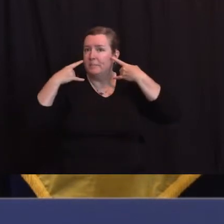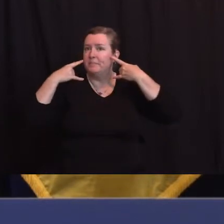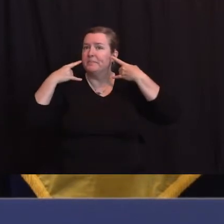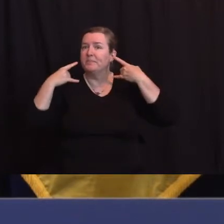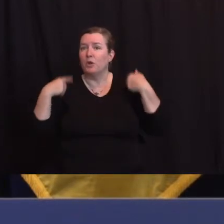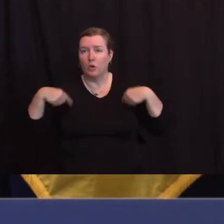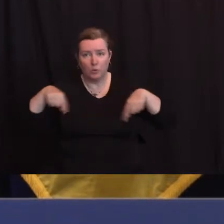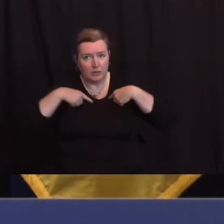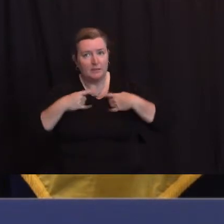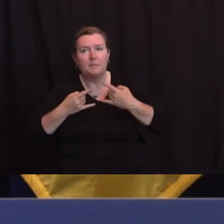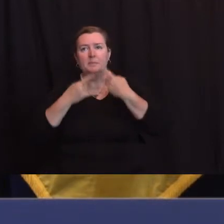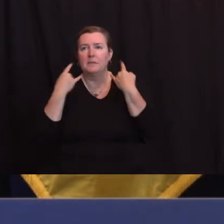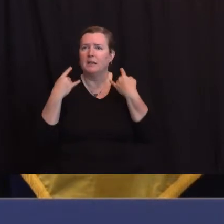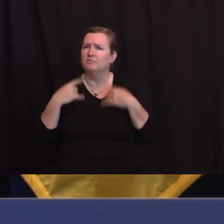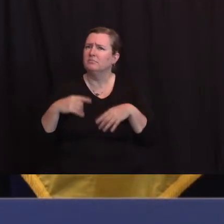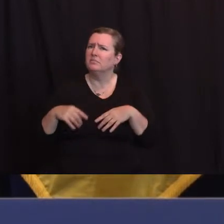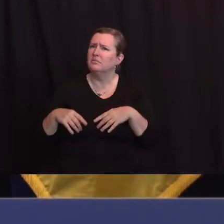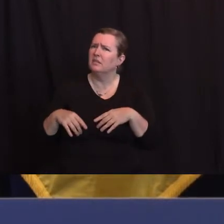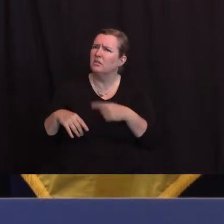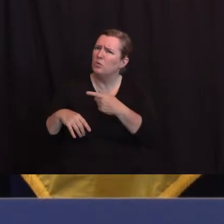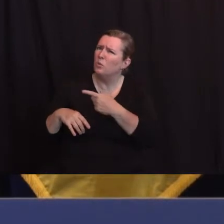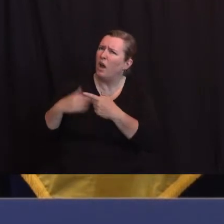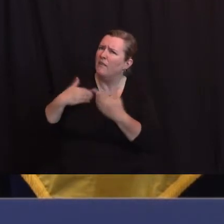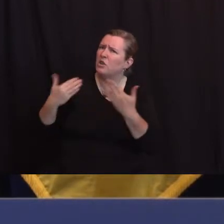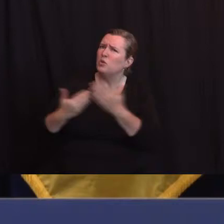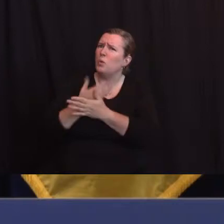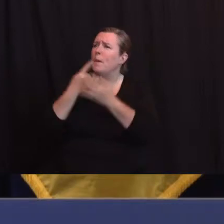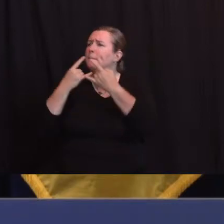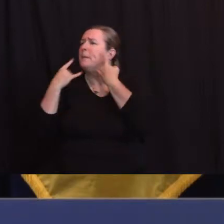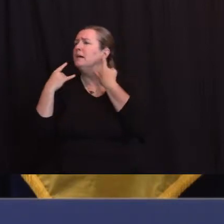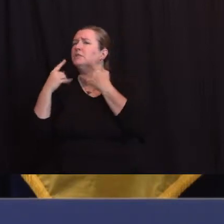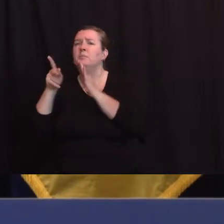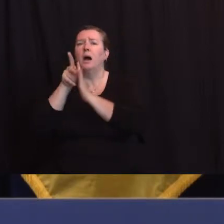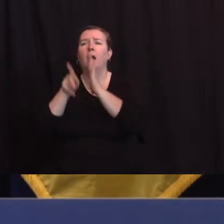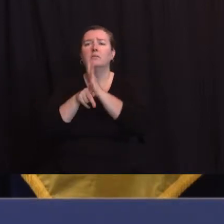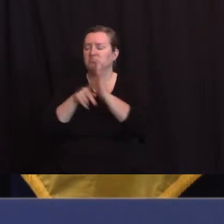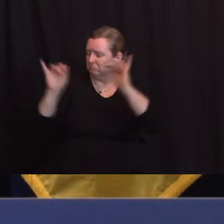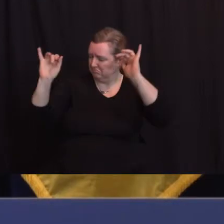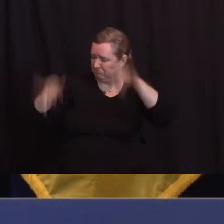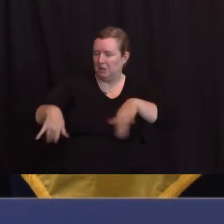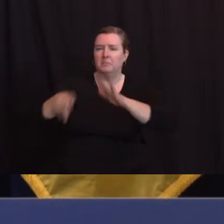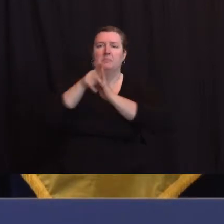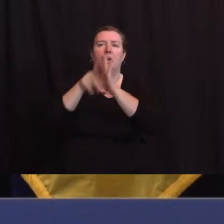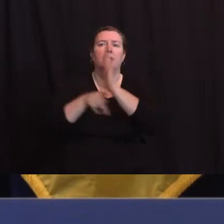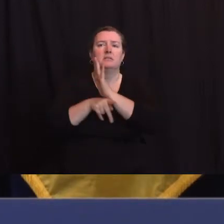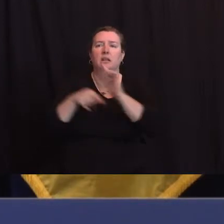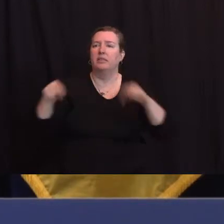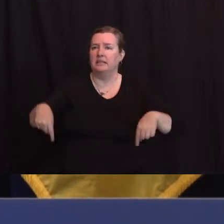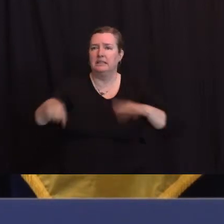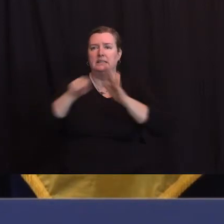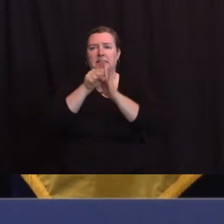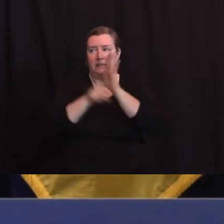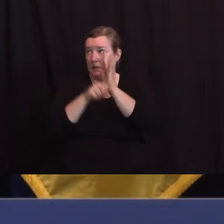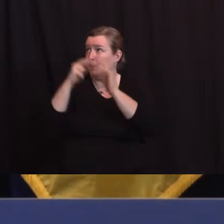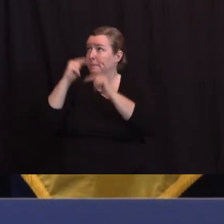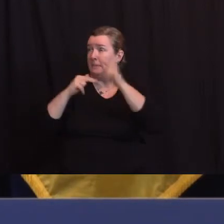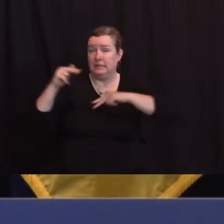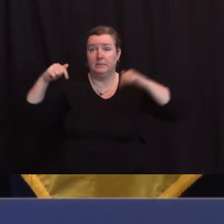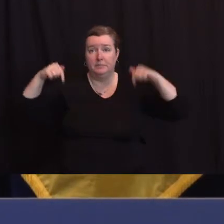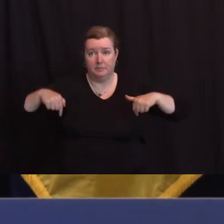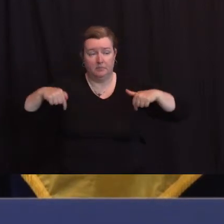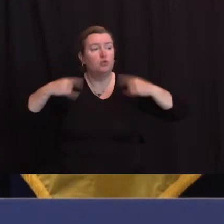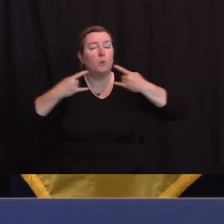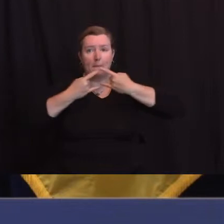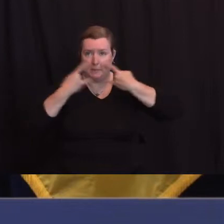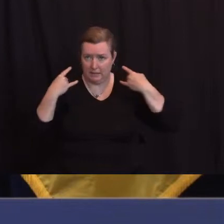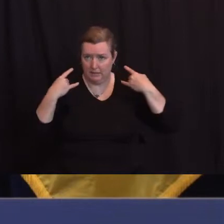People ask us, did we change our mask policies? We have not. But this is a state building, which is why we wear them when we're